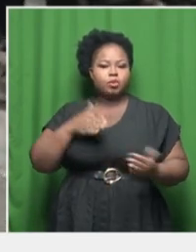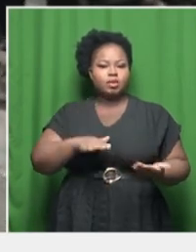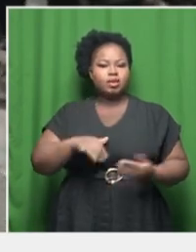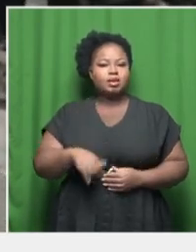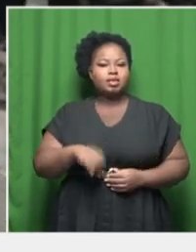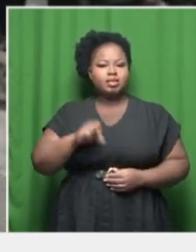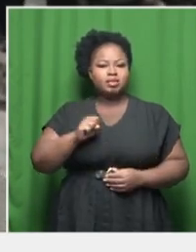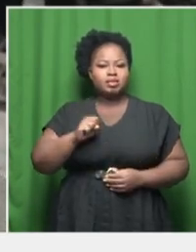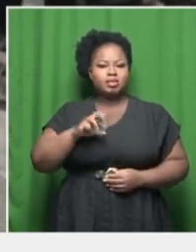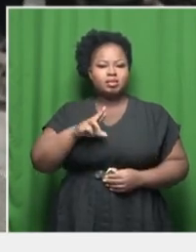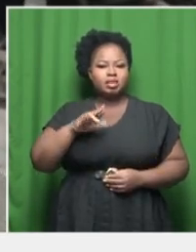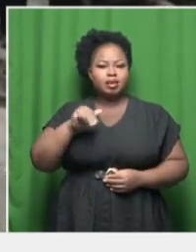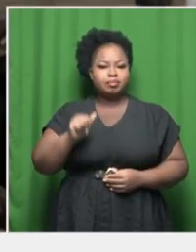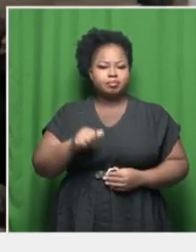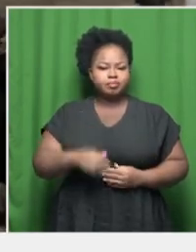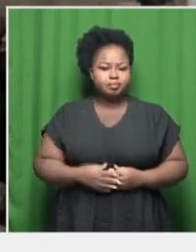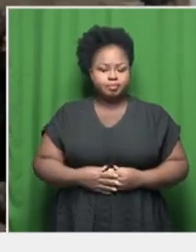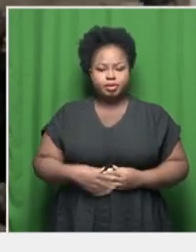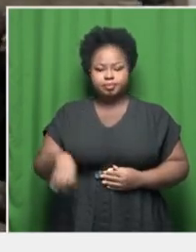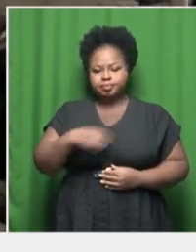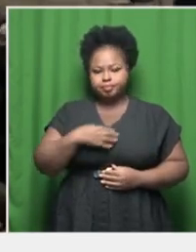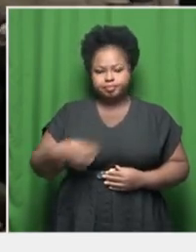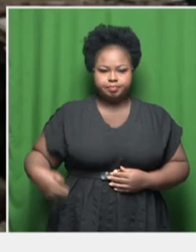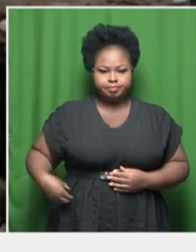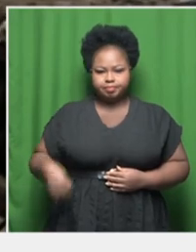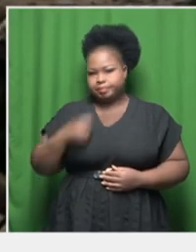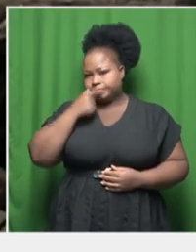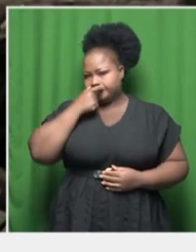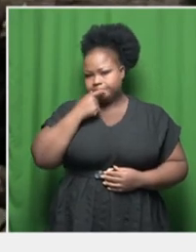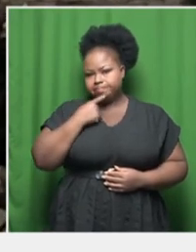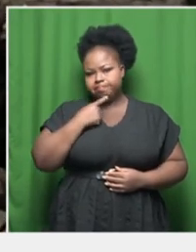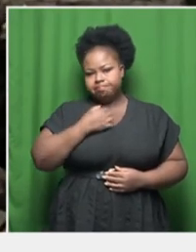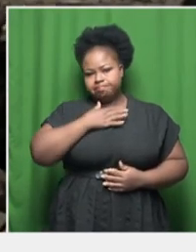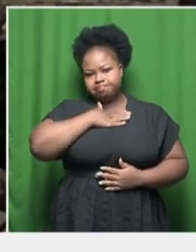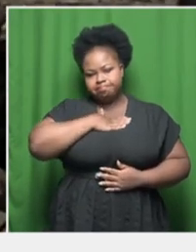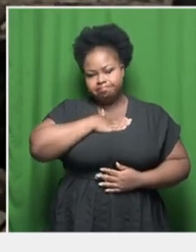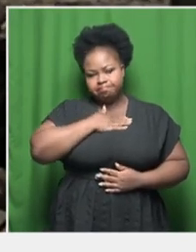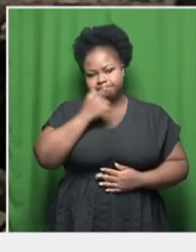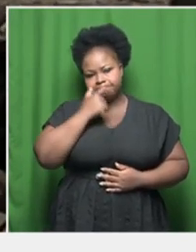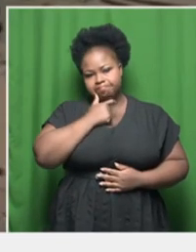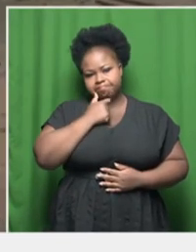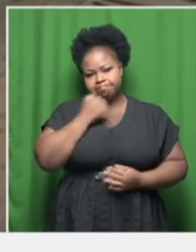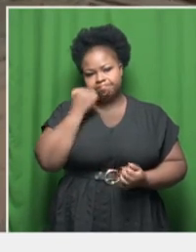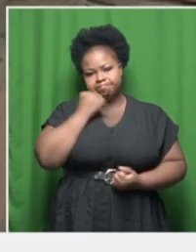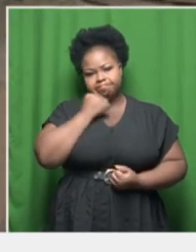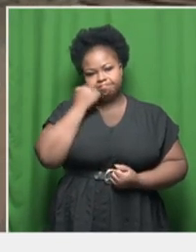Syria. President Cyril Ramaphosa has expressed his deep sadness at the large